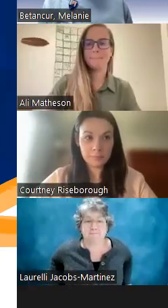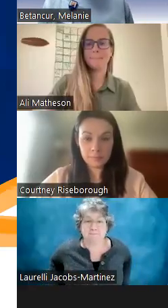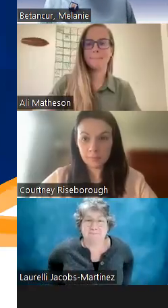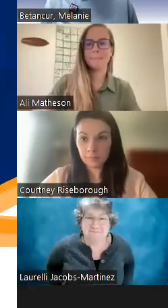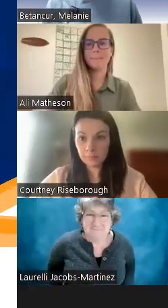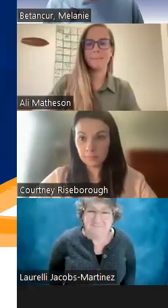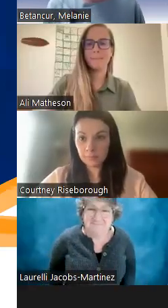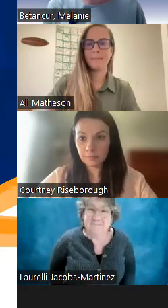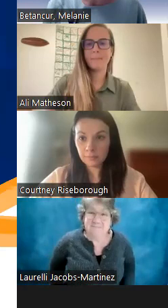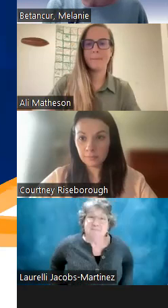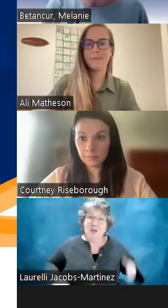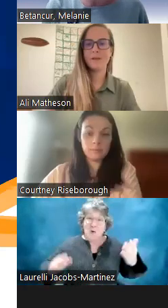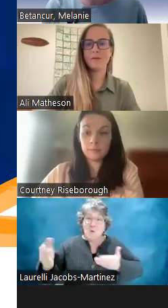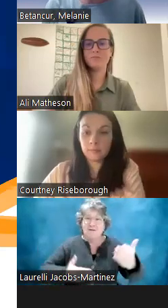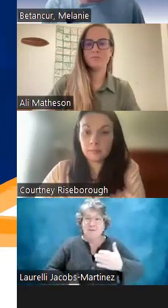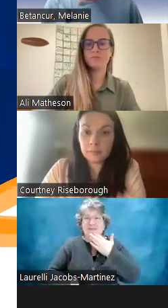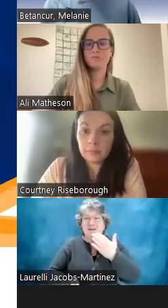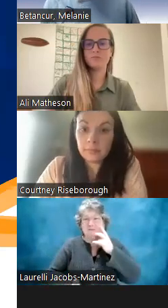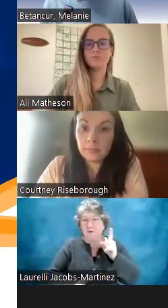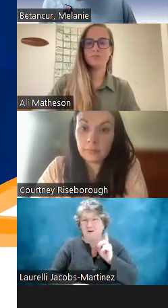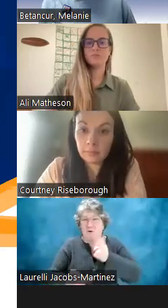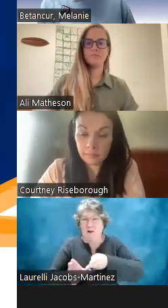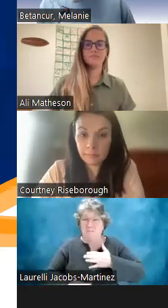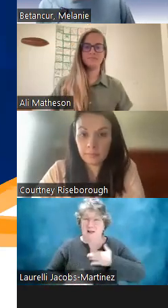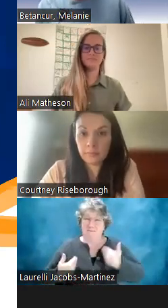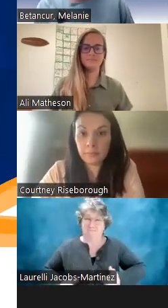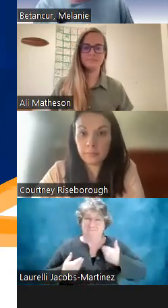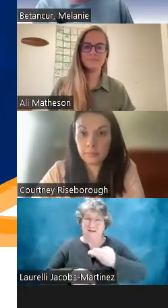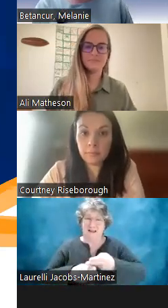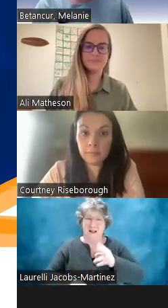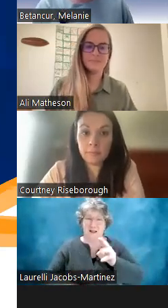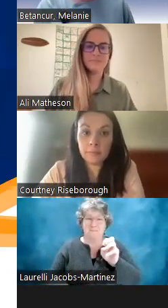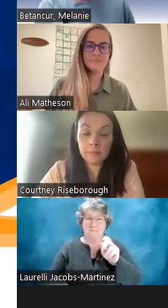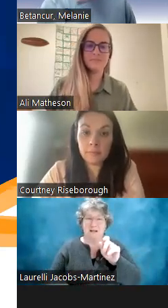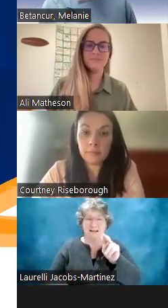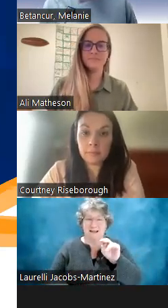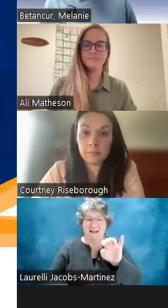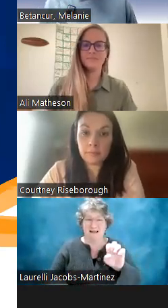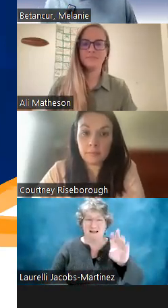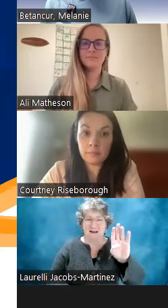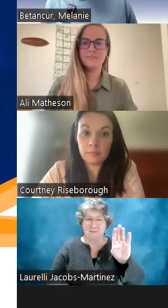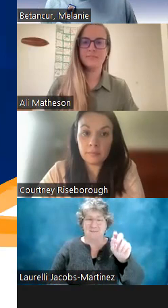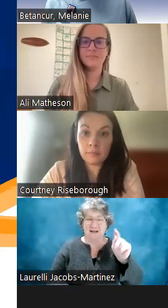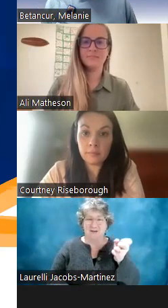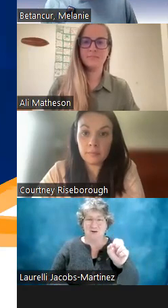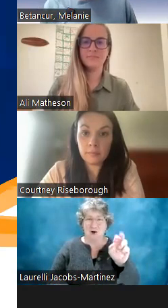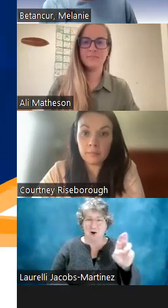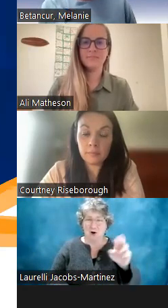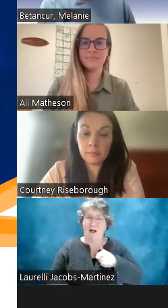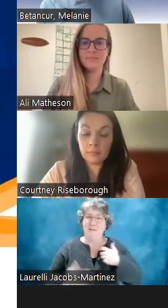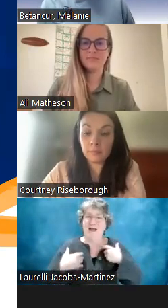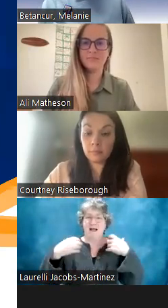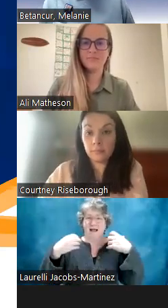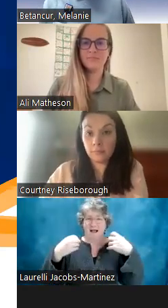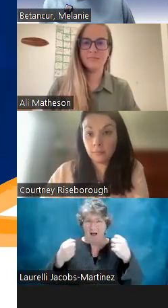Welcome and thank you for joining. My name is Melanie Bentoncourt and I'm a health educator for community health at